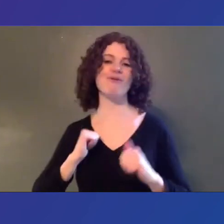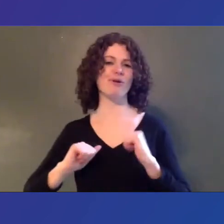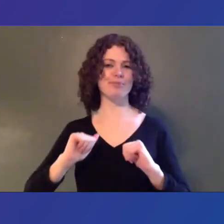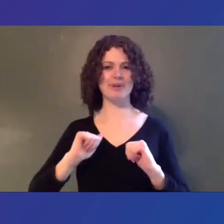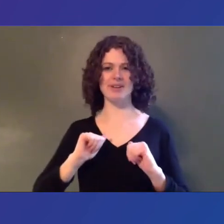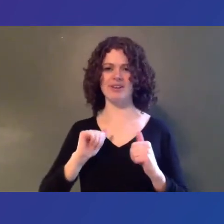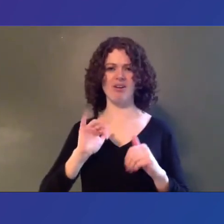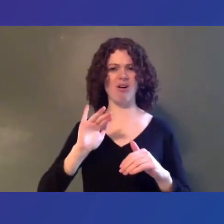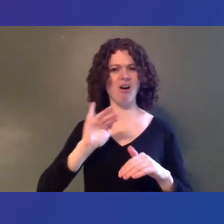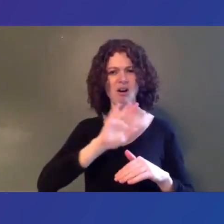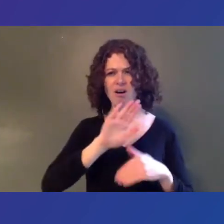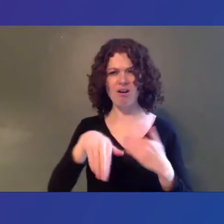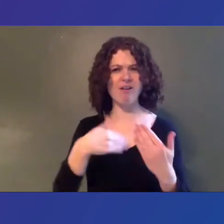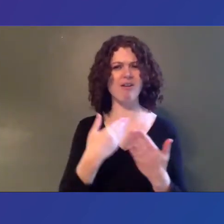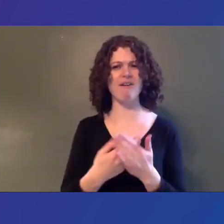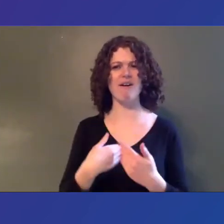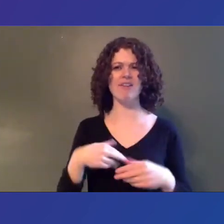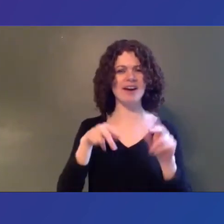researching.